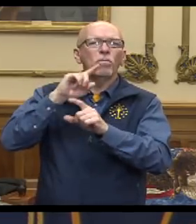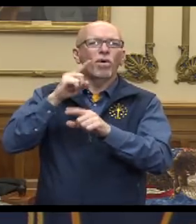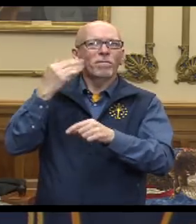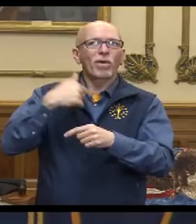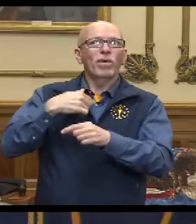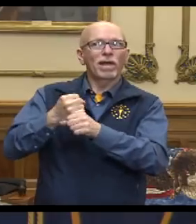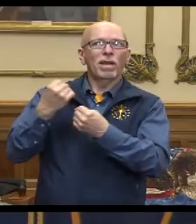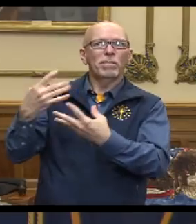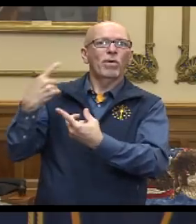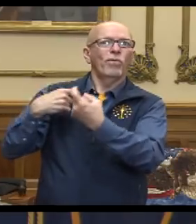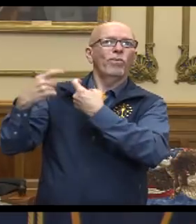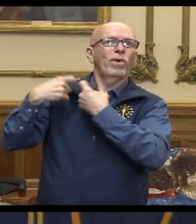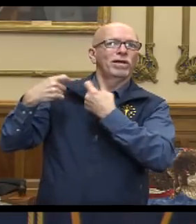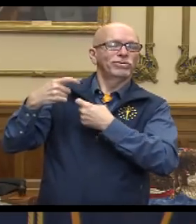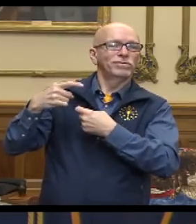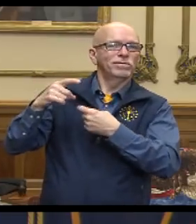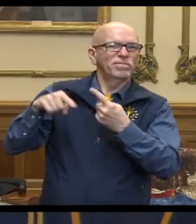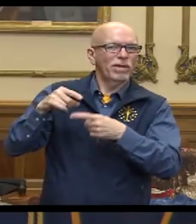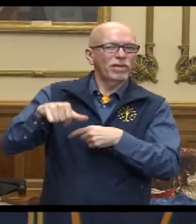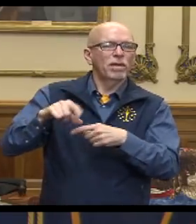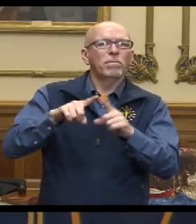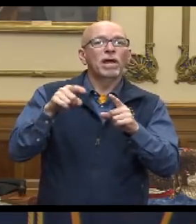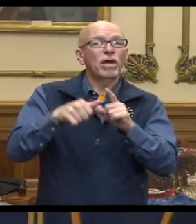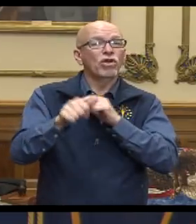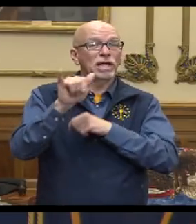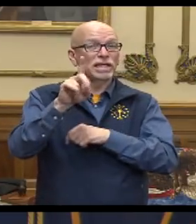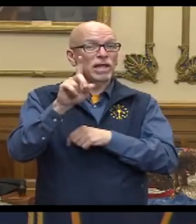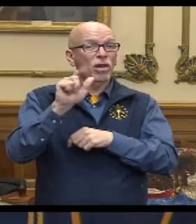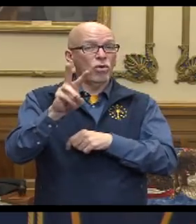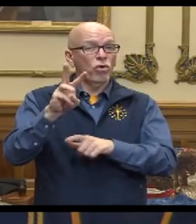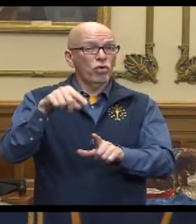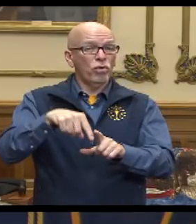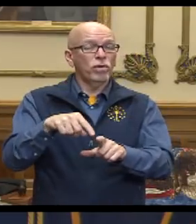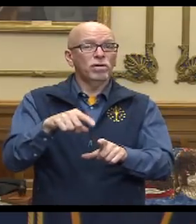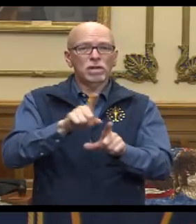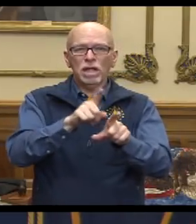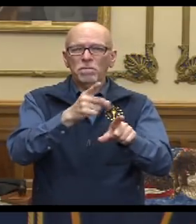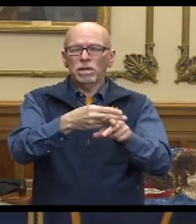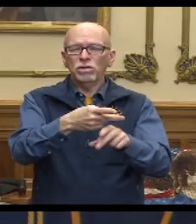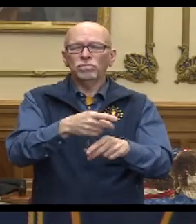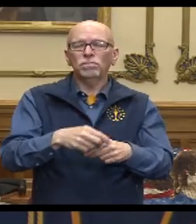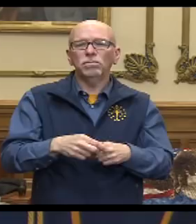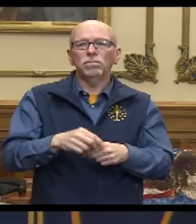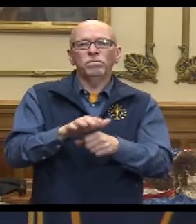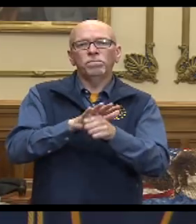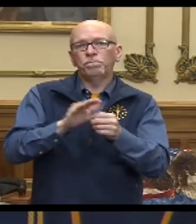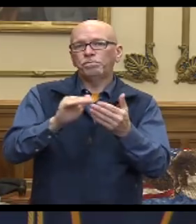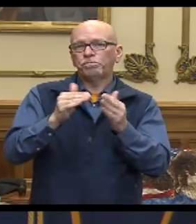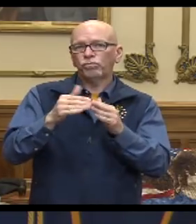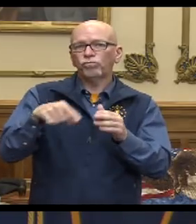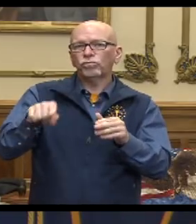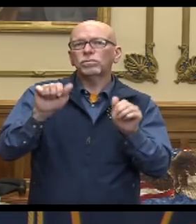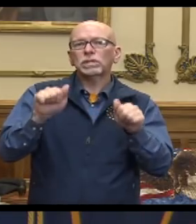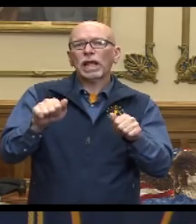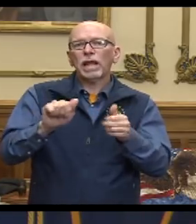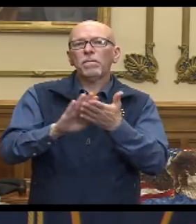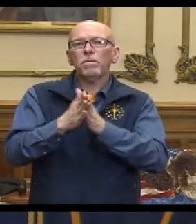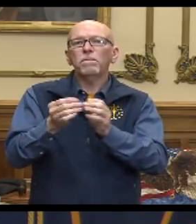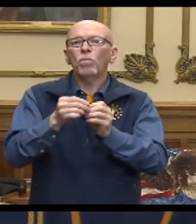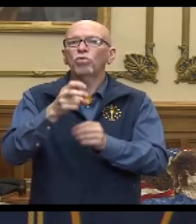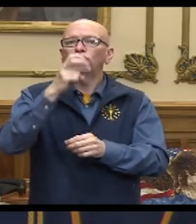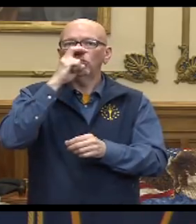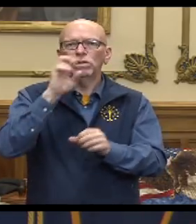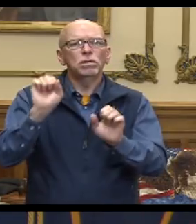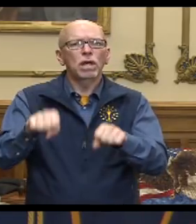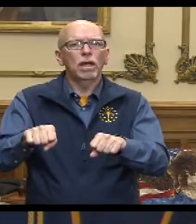had received questions about this. But under Indiana law, as the governor mentioned, local communities can be more strict in